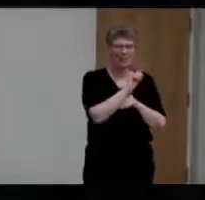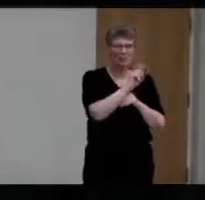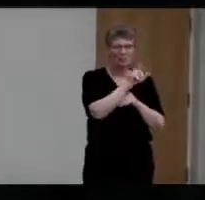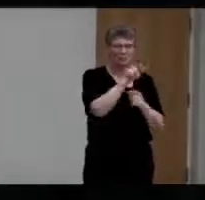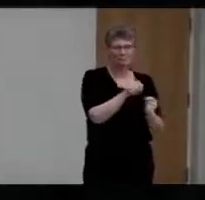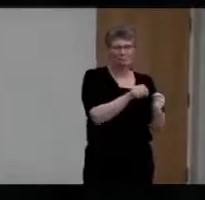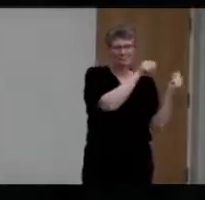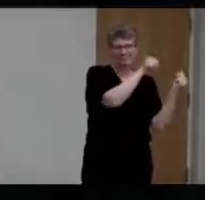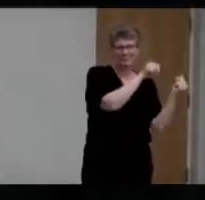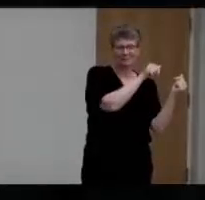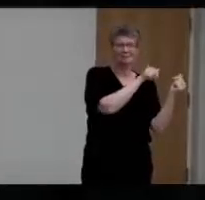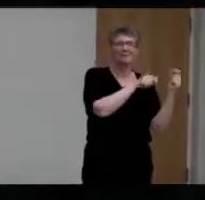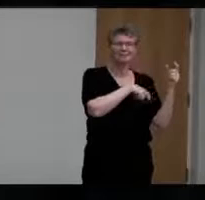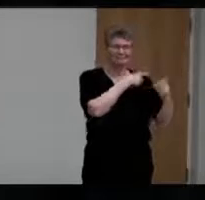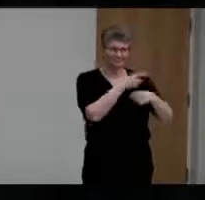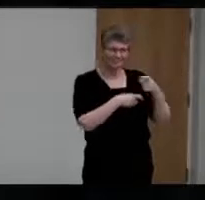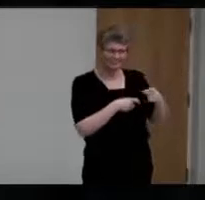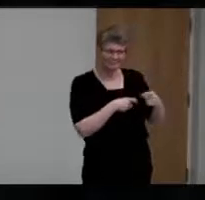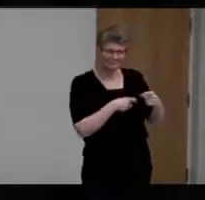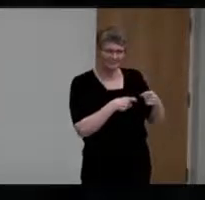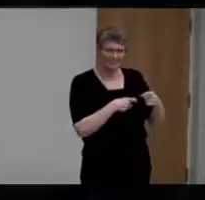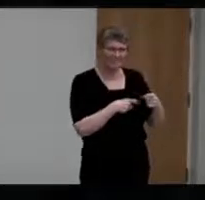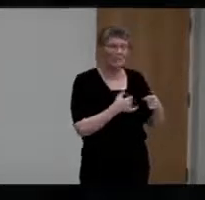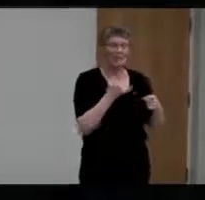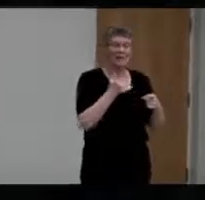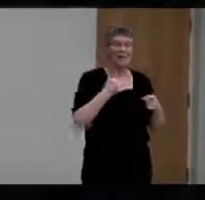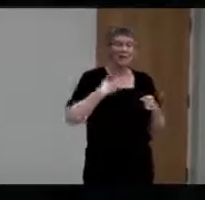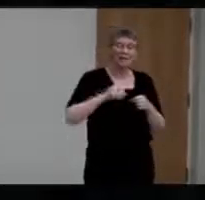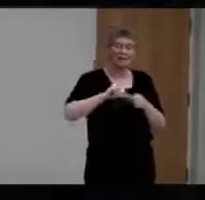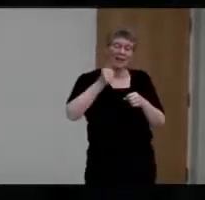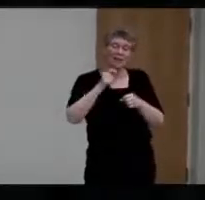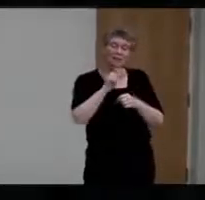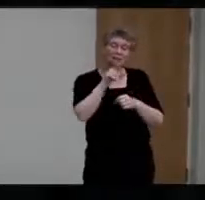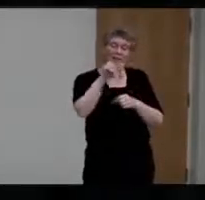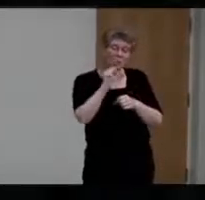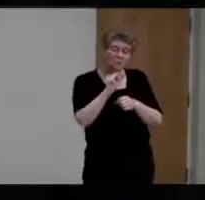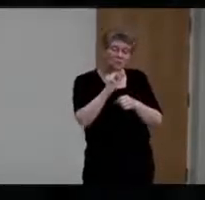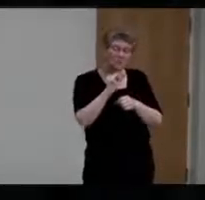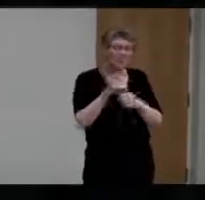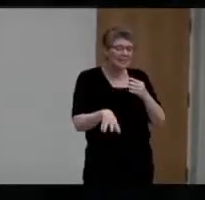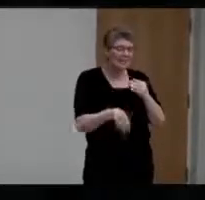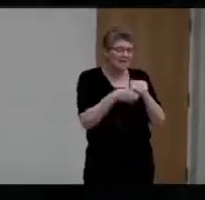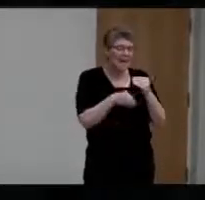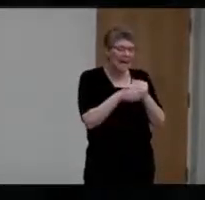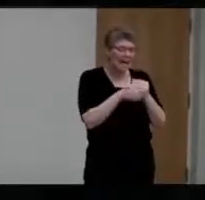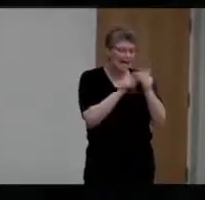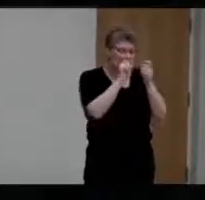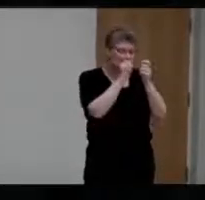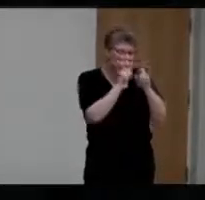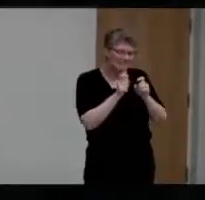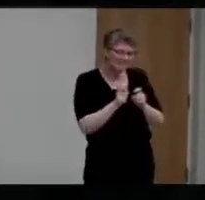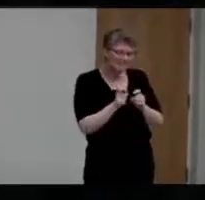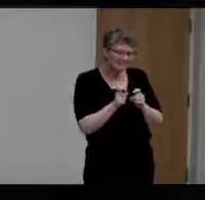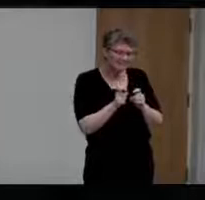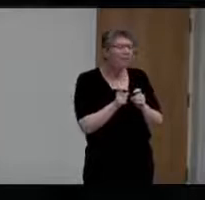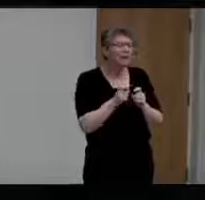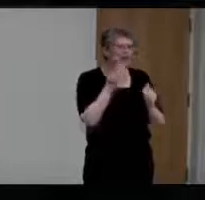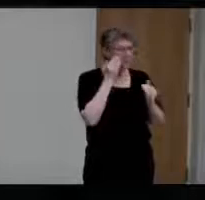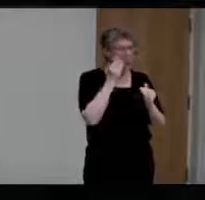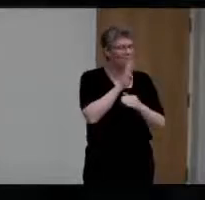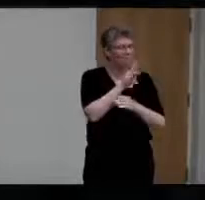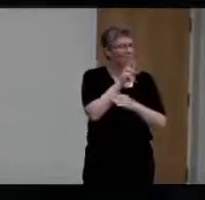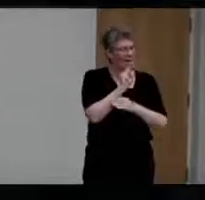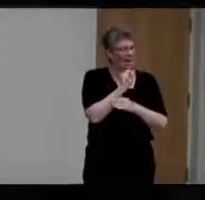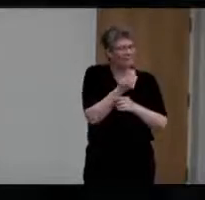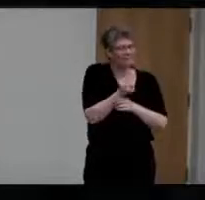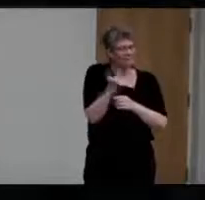can analyze biases in these types of algorithms. People are aware of it. We can expand our training data. We can expand